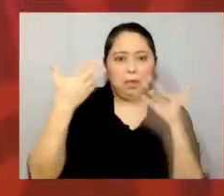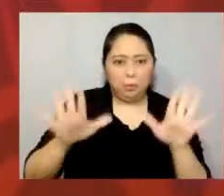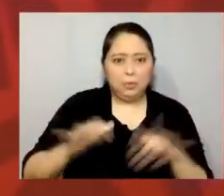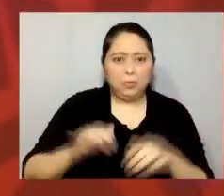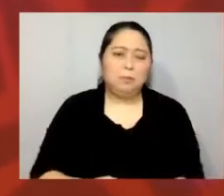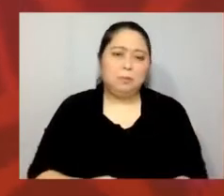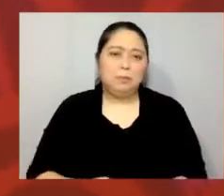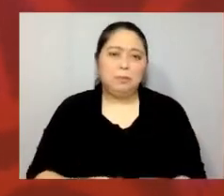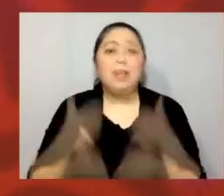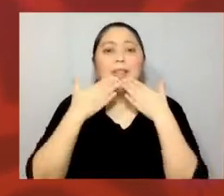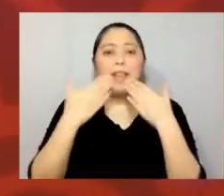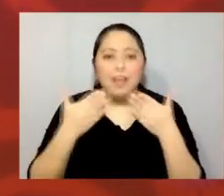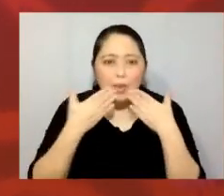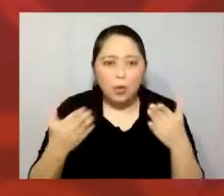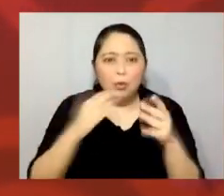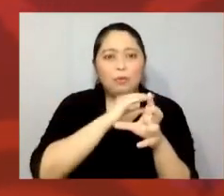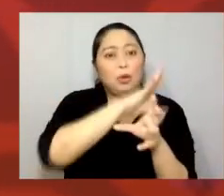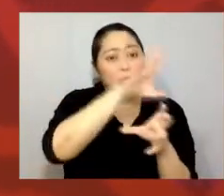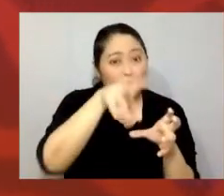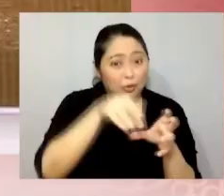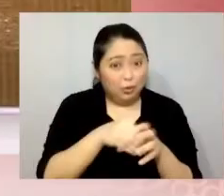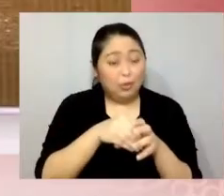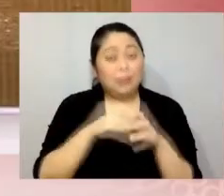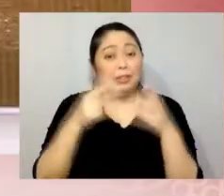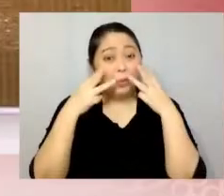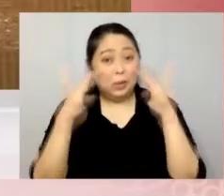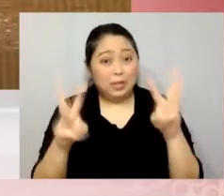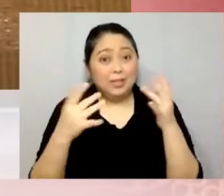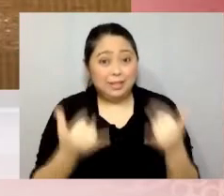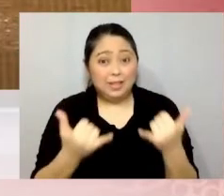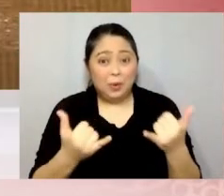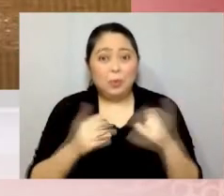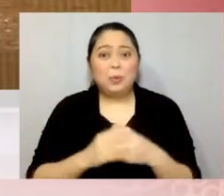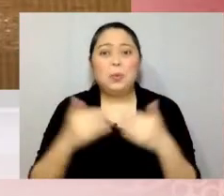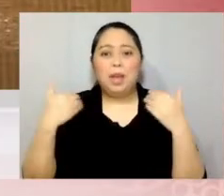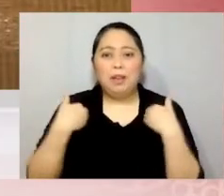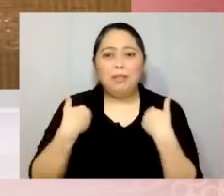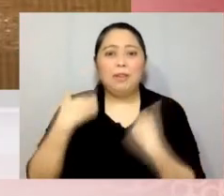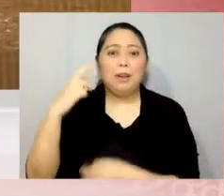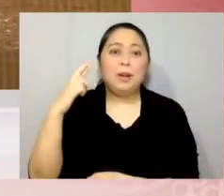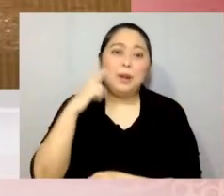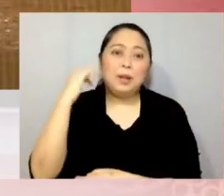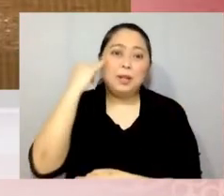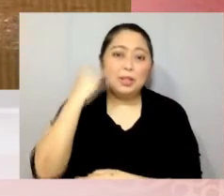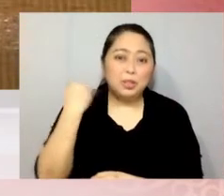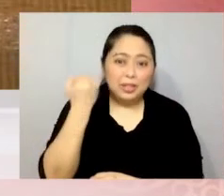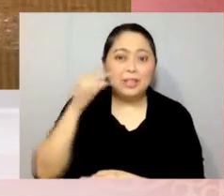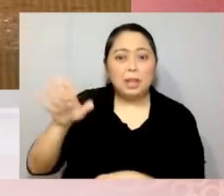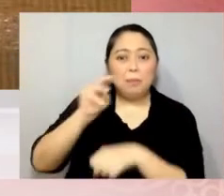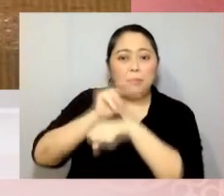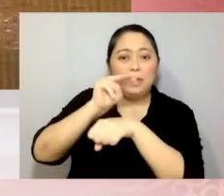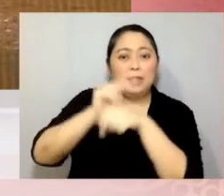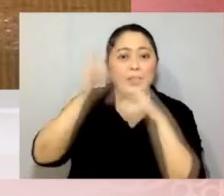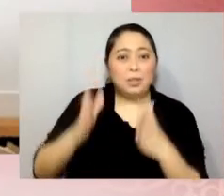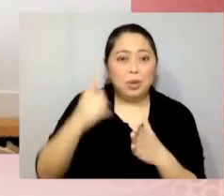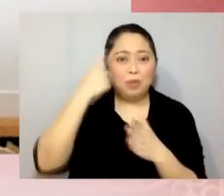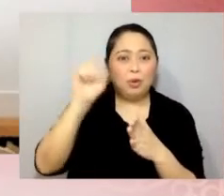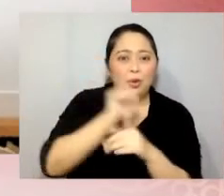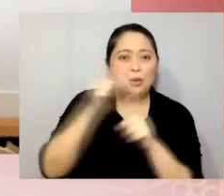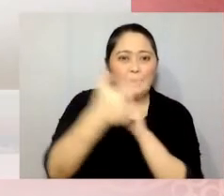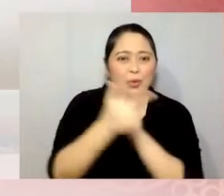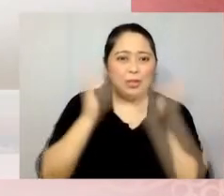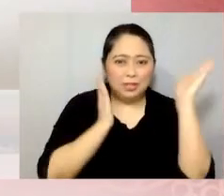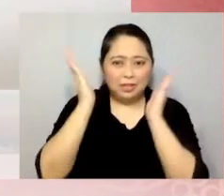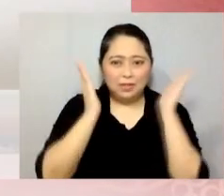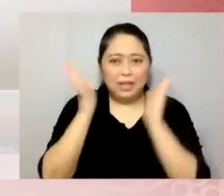Thanks for joining us. We're now with Minister Raisa Jajuri of BARM's Ministry of Social Services and Development,